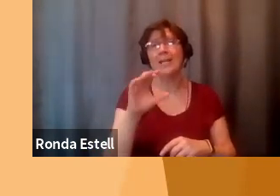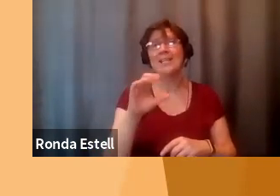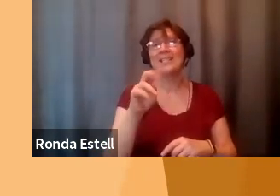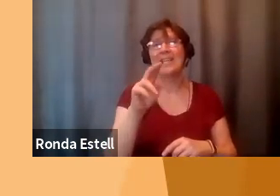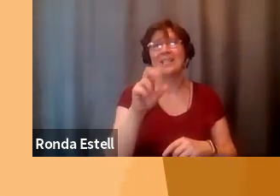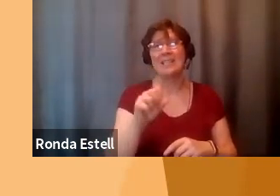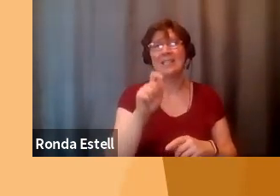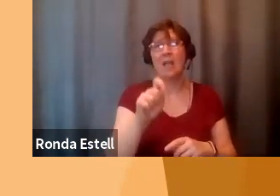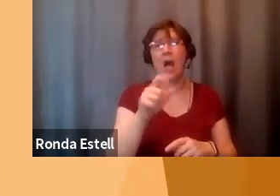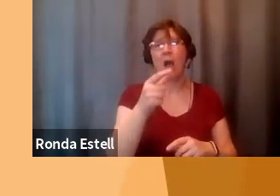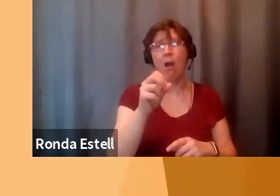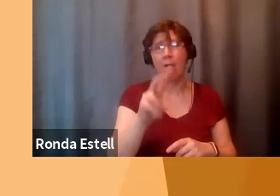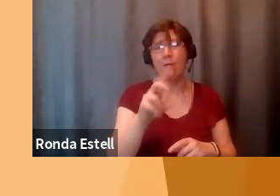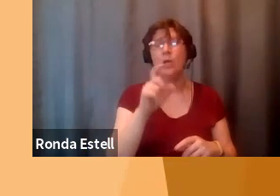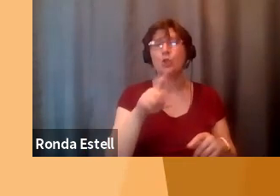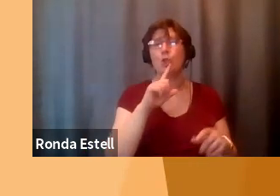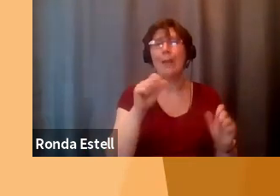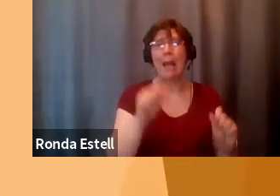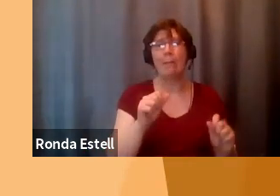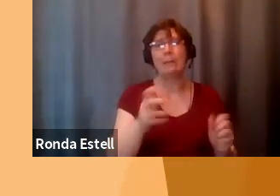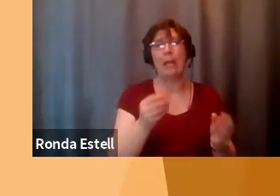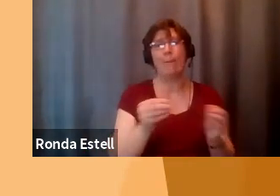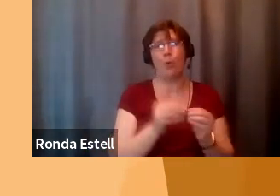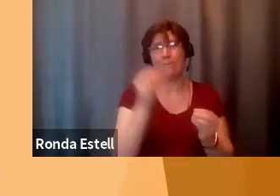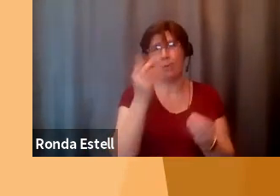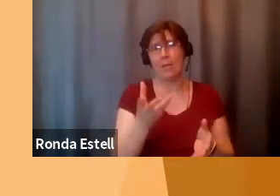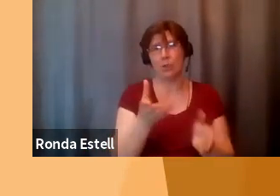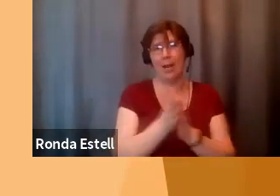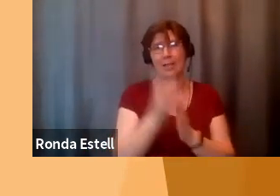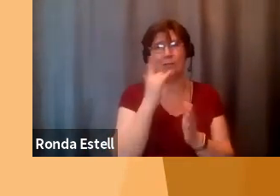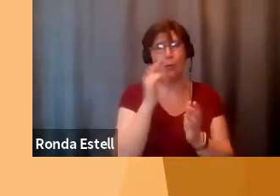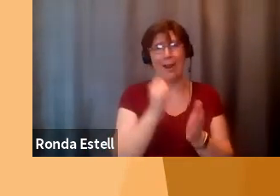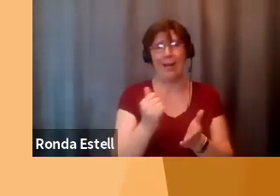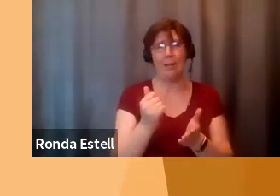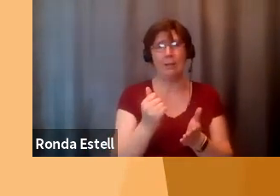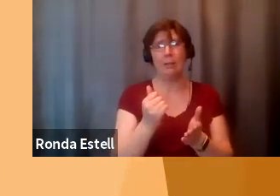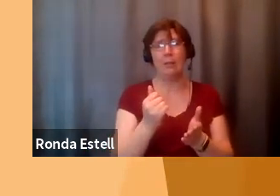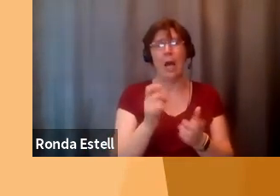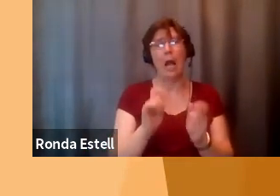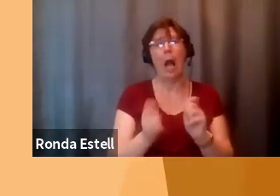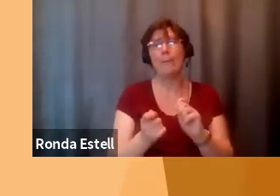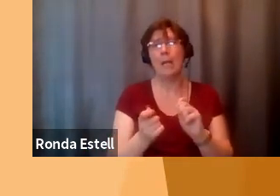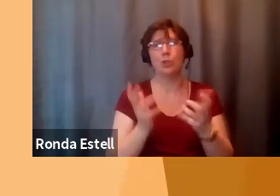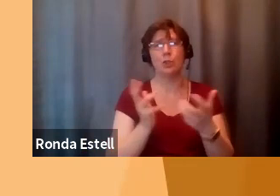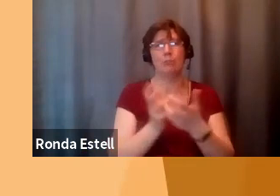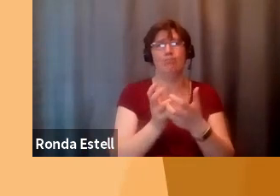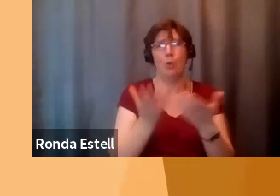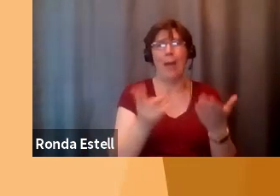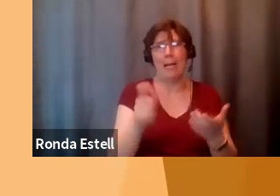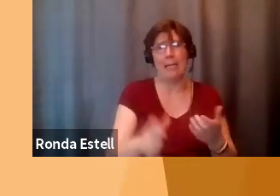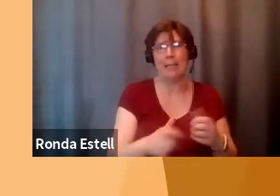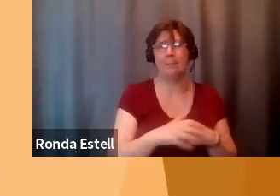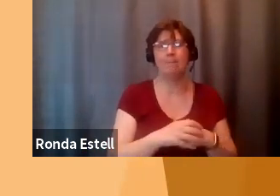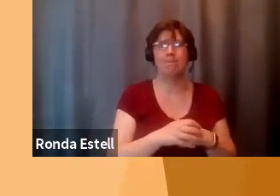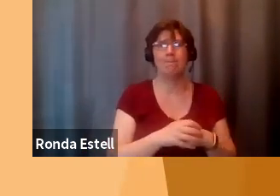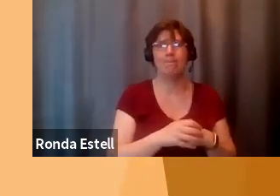2020census.gov, and you should be able to get more information or ask for any accommodation that you might need. Next slide.